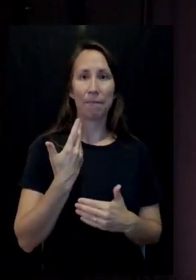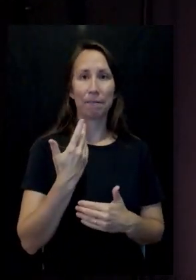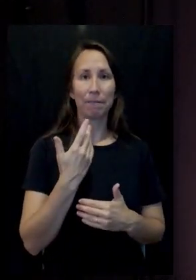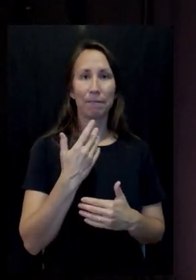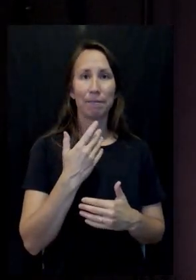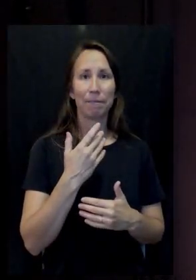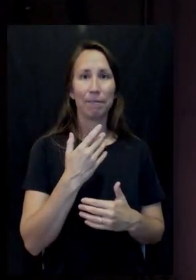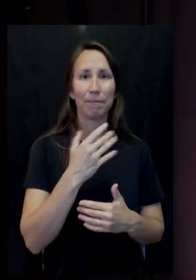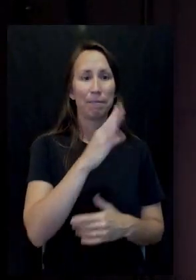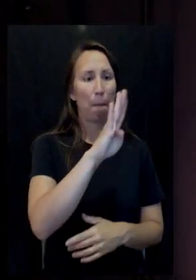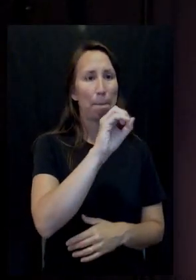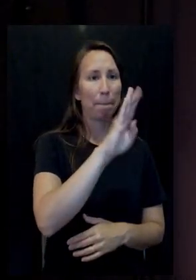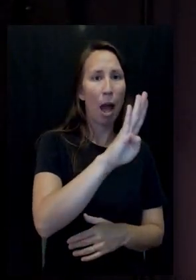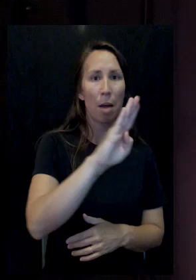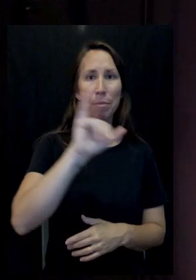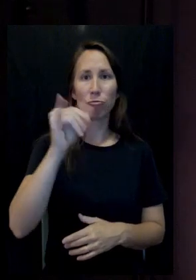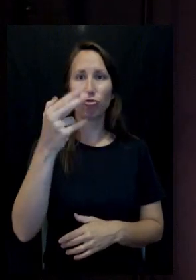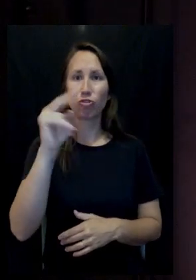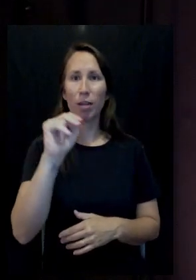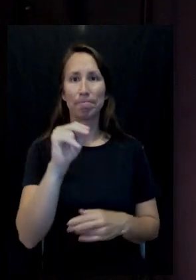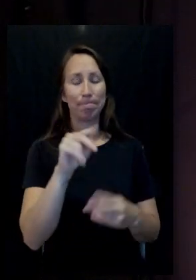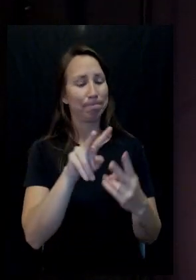I got Bob and I got John.